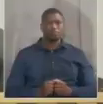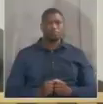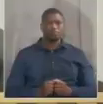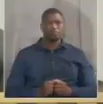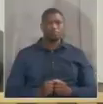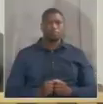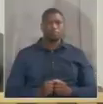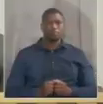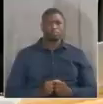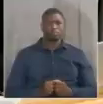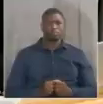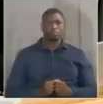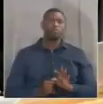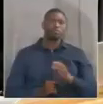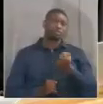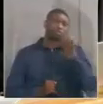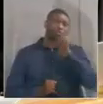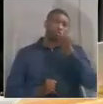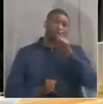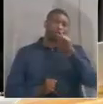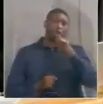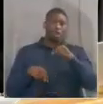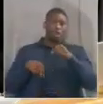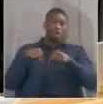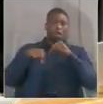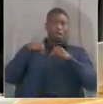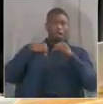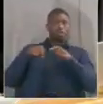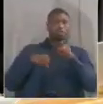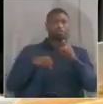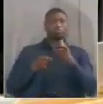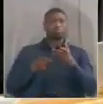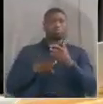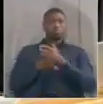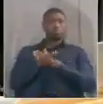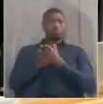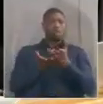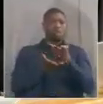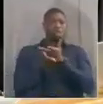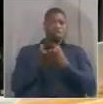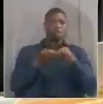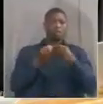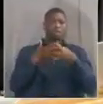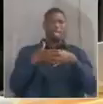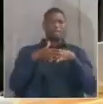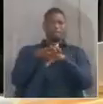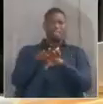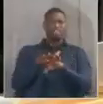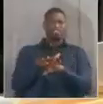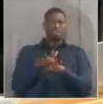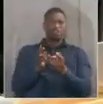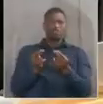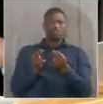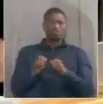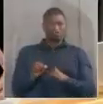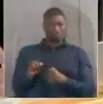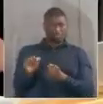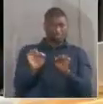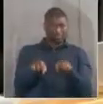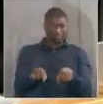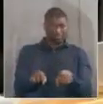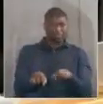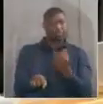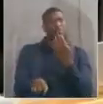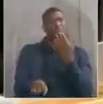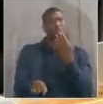So, sorry, to go back to where you were, General, you were talking about implementation of a new strategy now, right? Could you